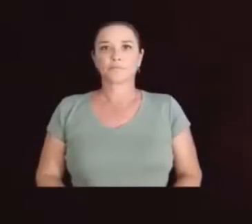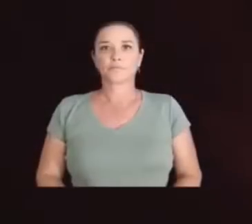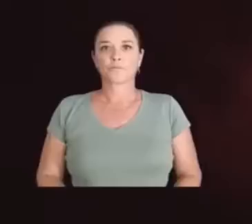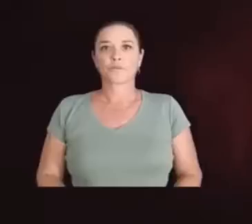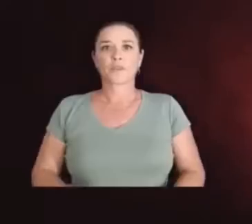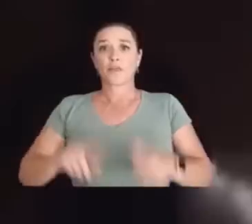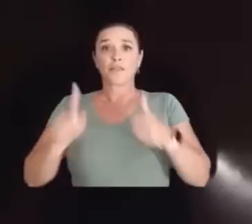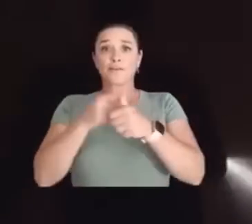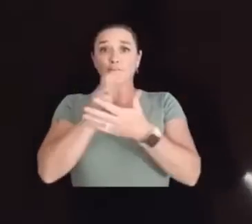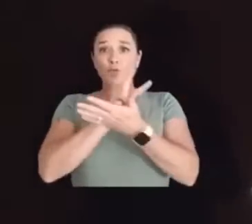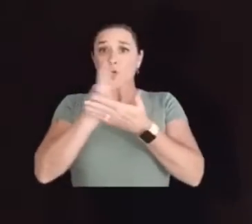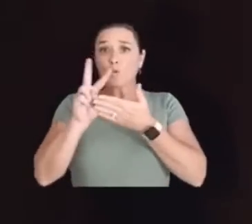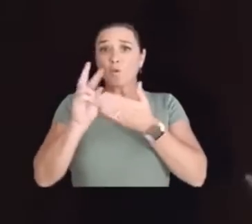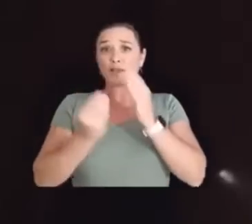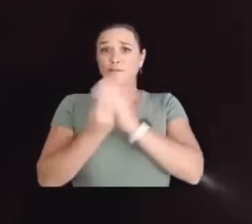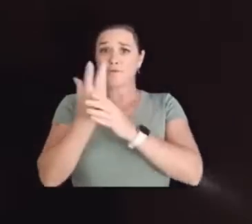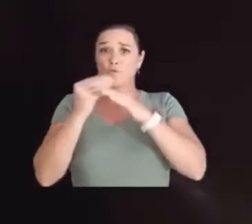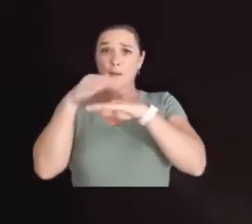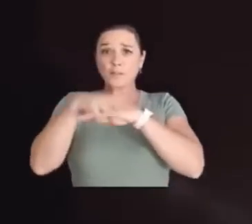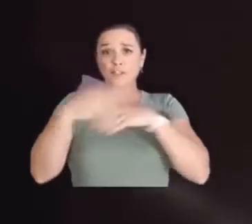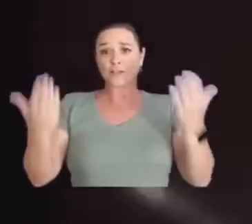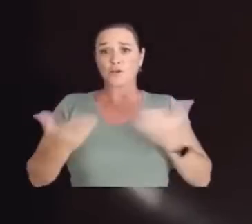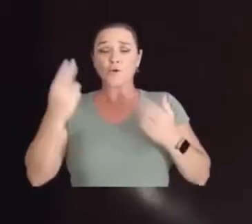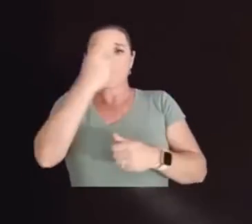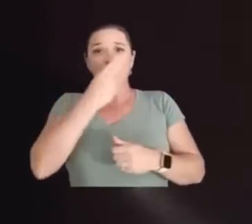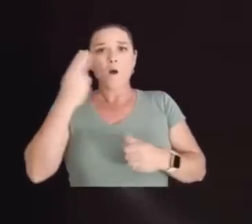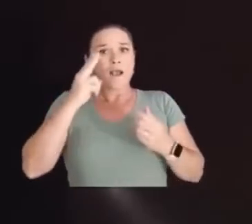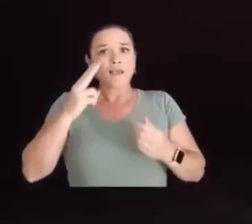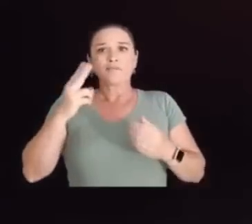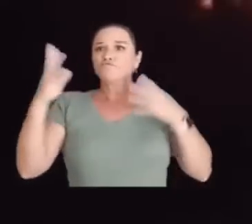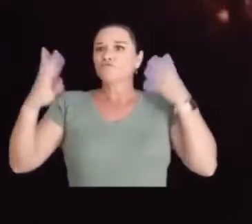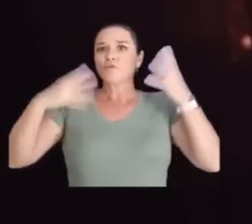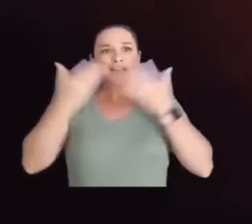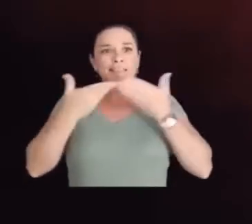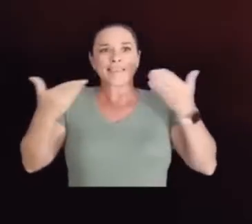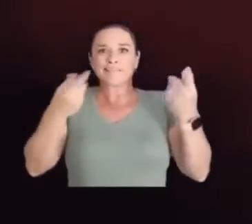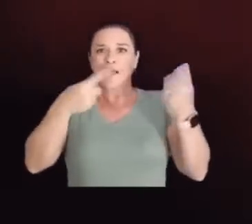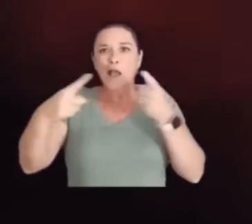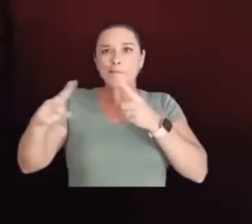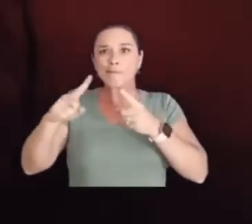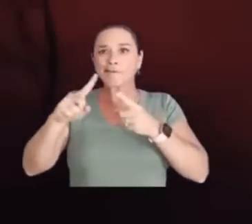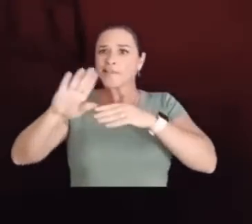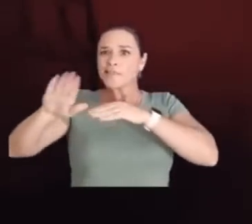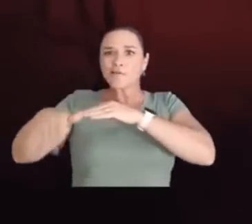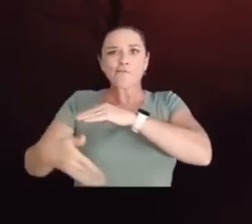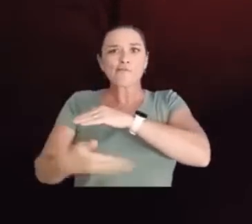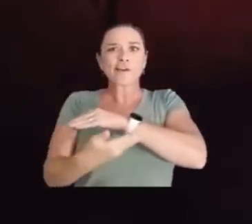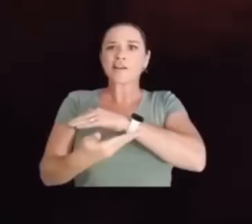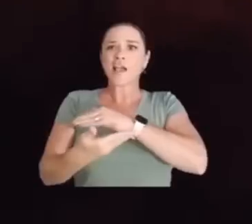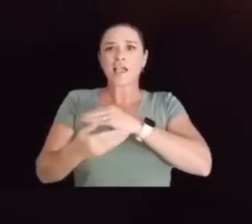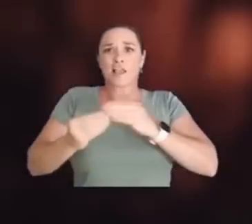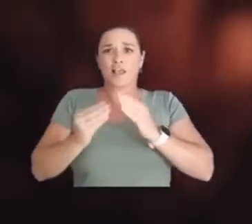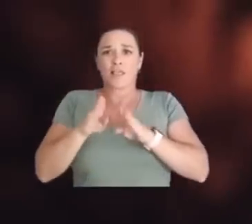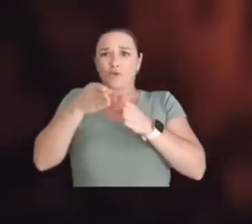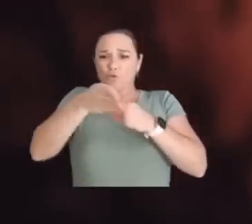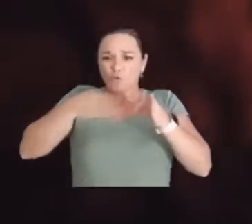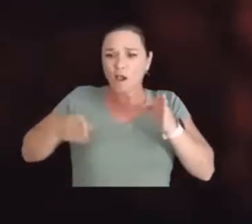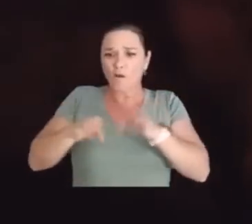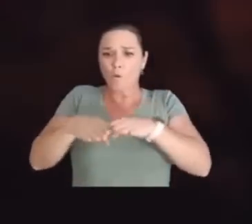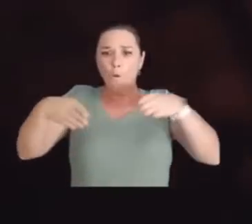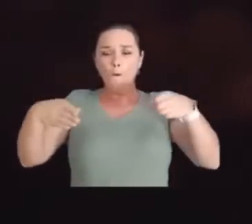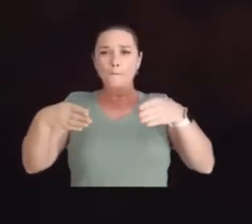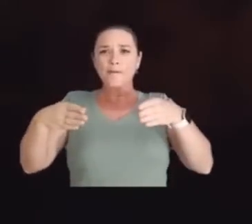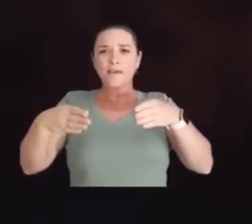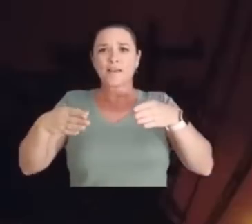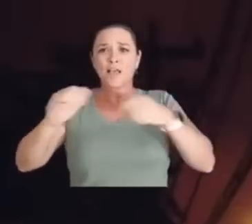The first 3 weeks of the eruption here in Hawaii, crazy things would happen in the middle of the night. A new fissure would open up and it would threaten a new